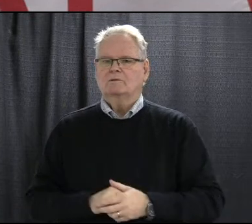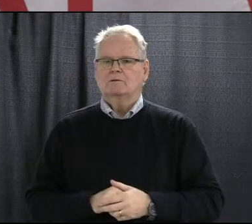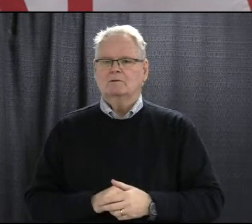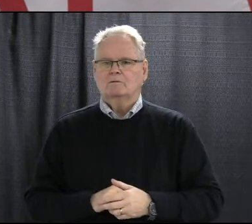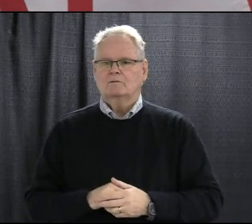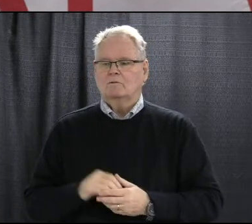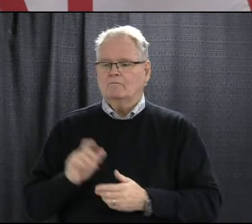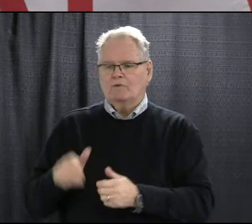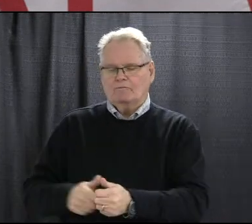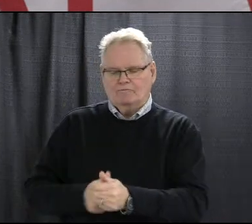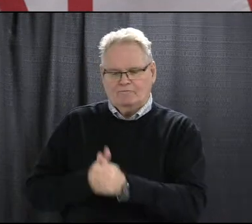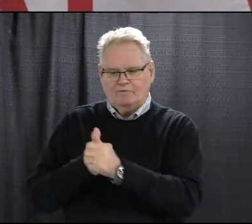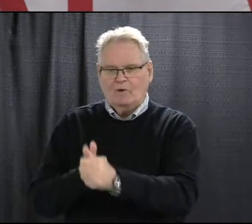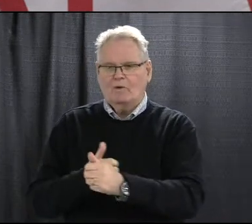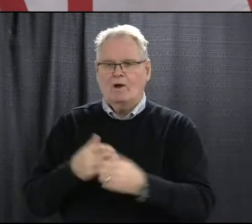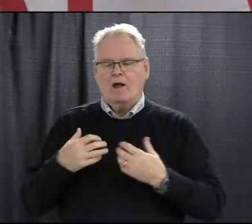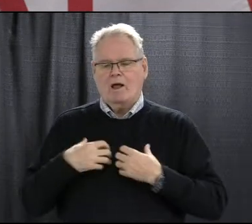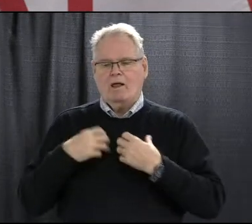increased training